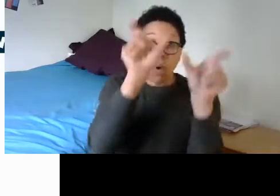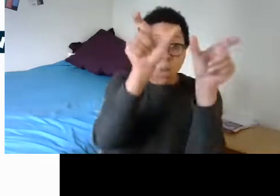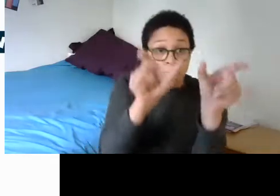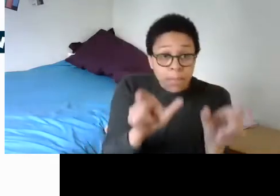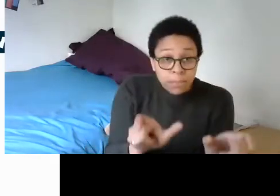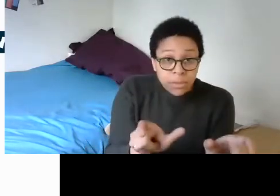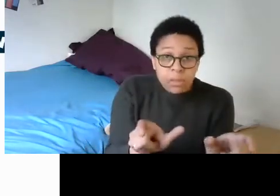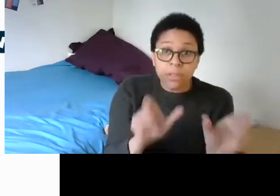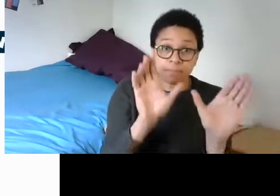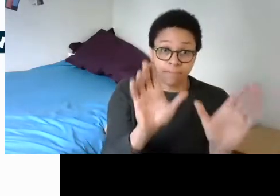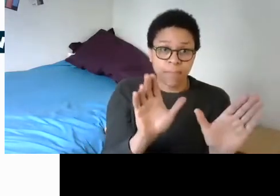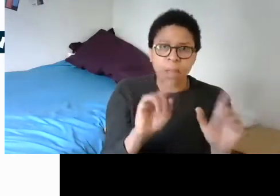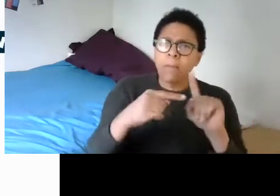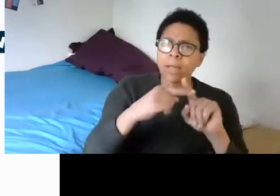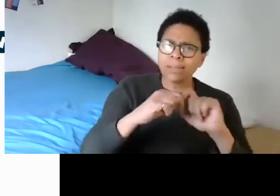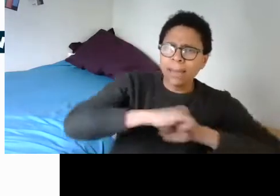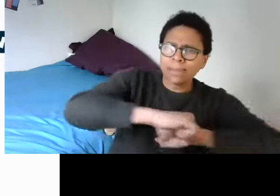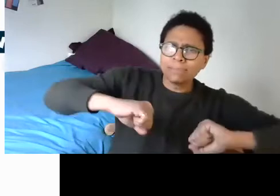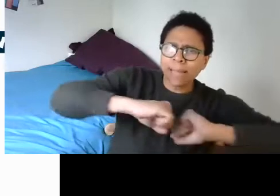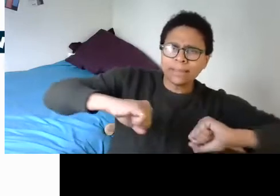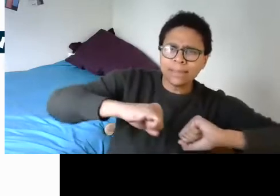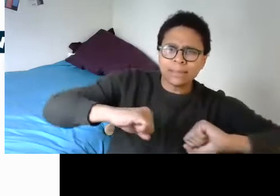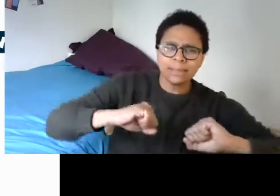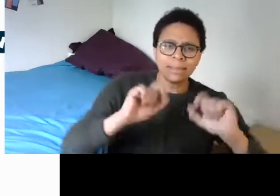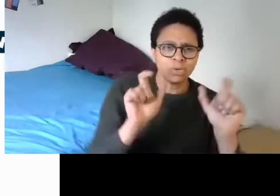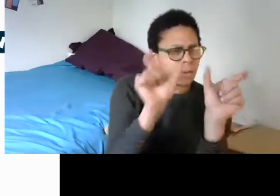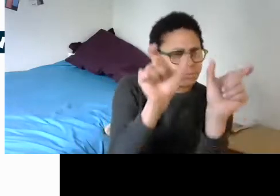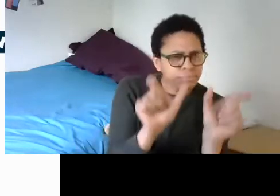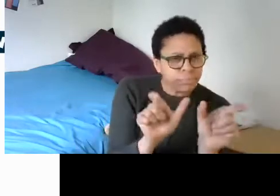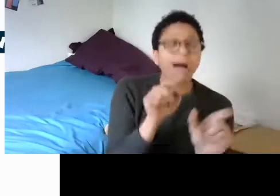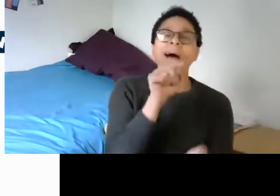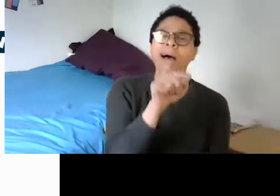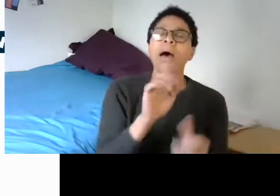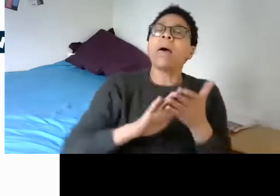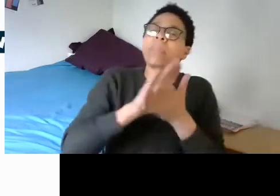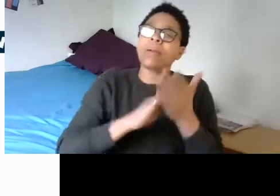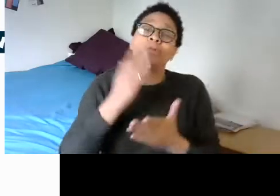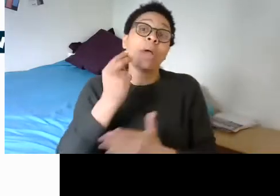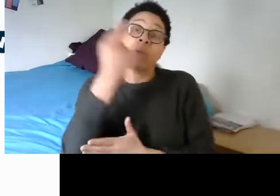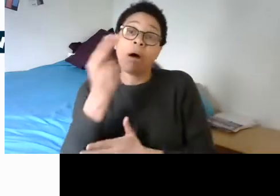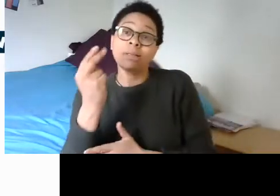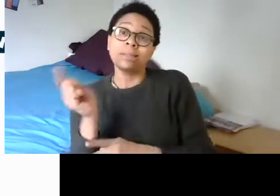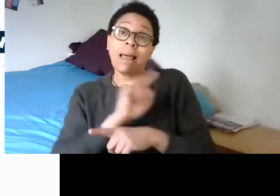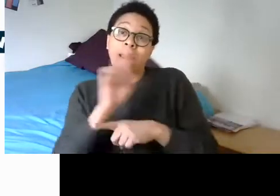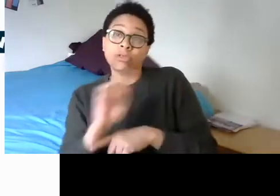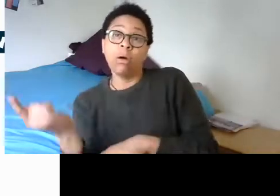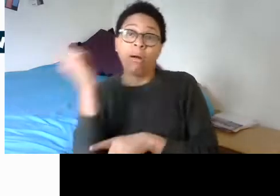hand-illuminated letters, there's also a tiny printed letter to indicate to the illuminator exactly which letter should go